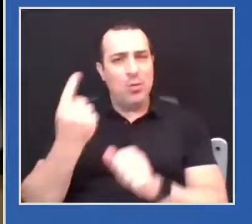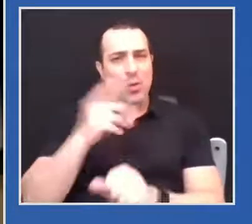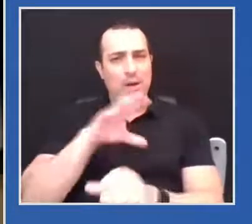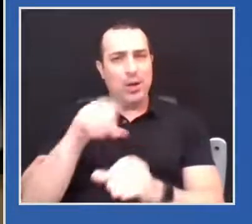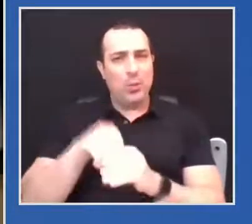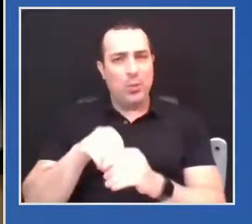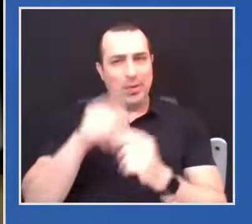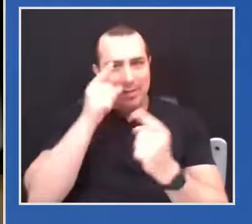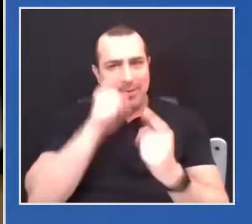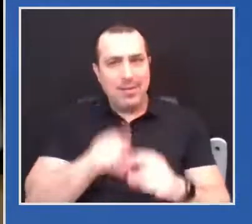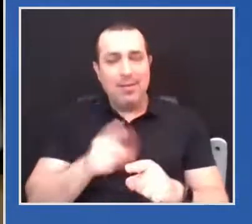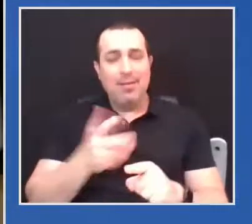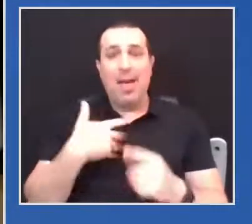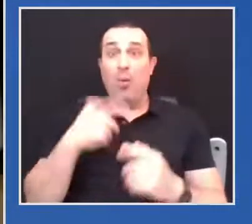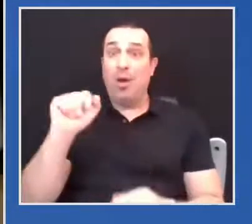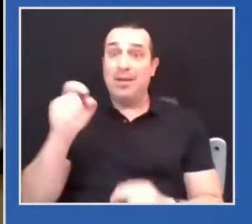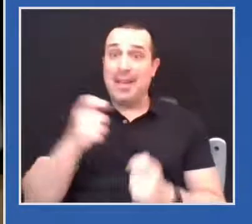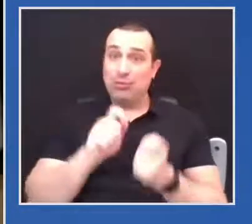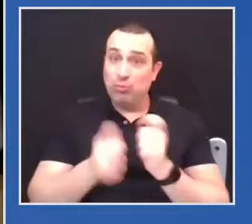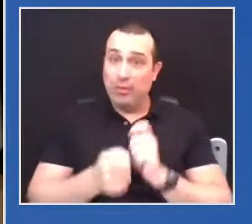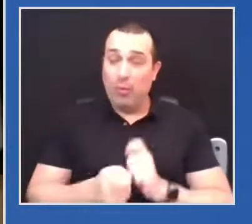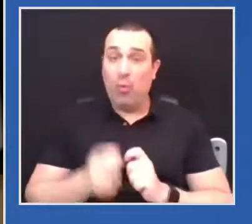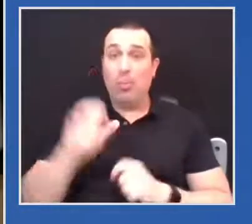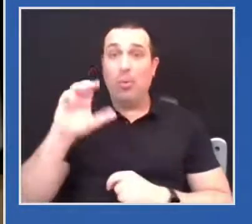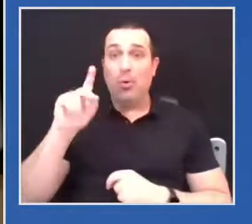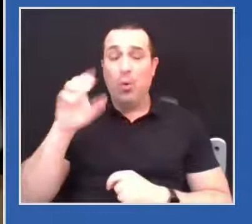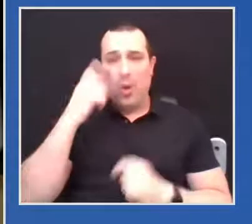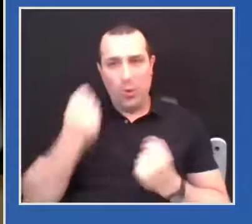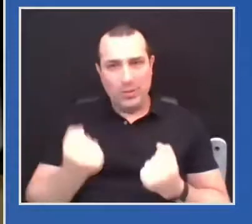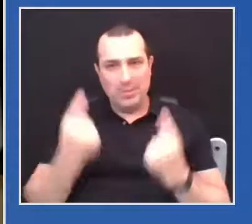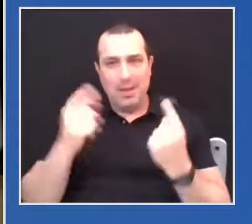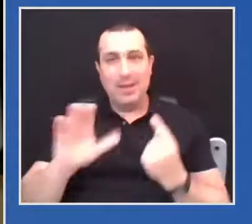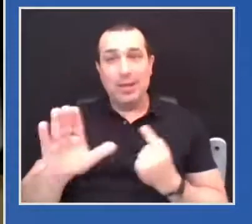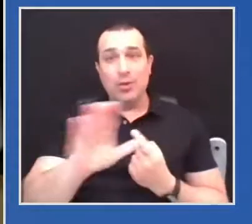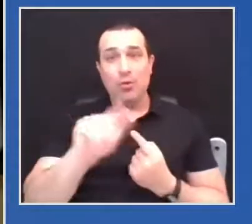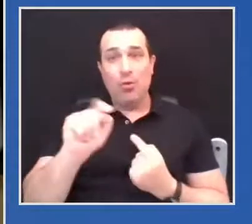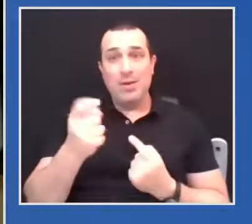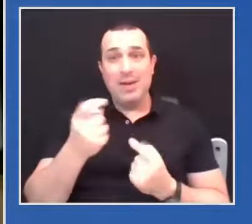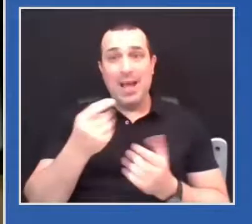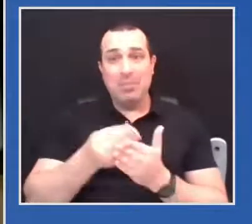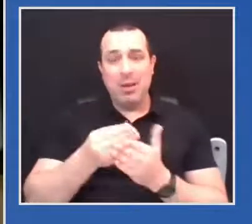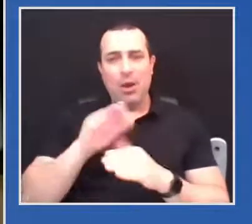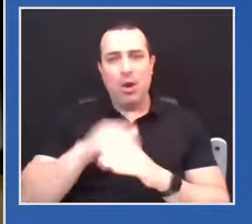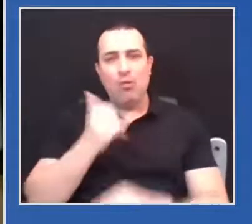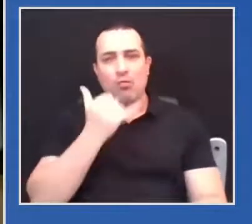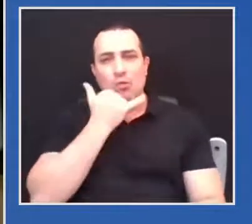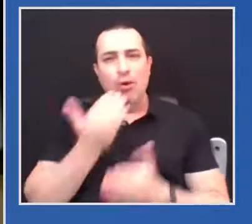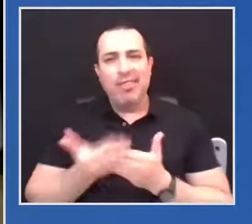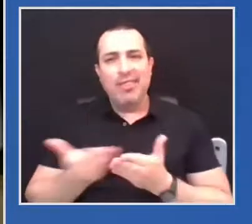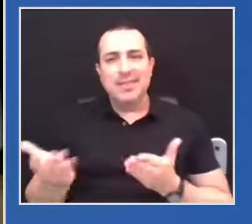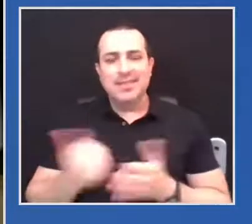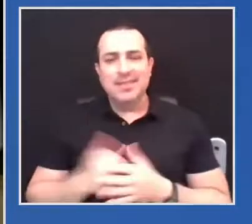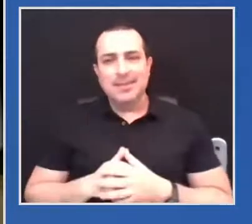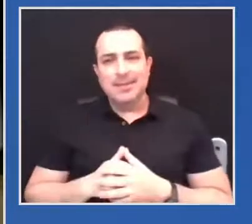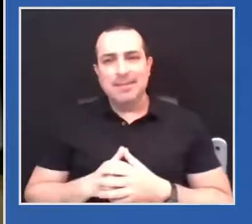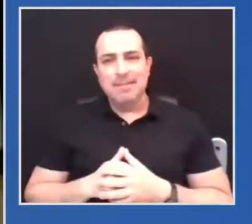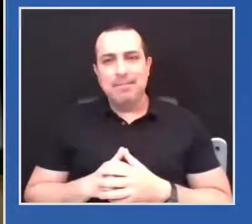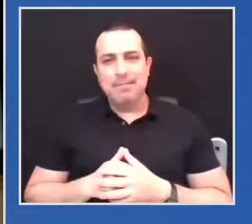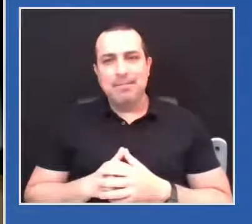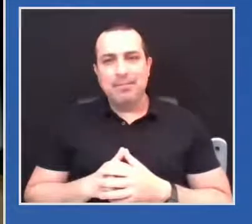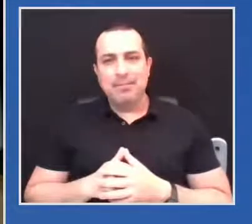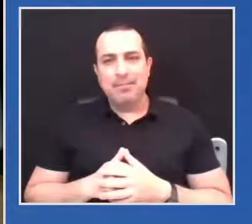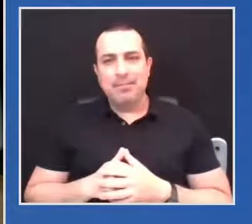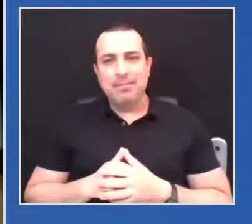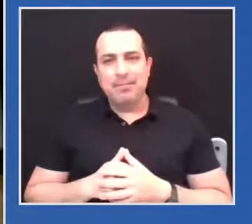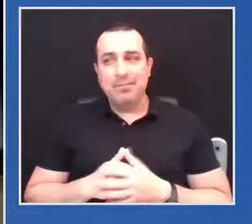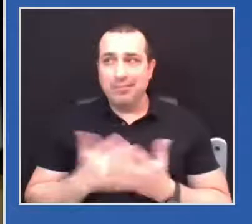want tax reform the tax code because we're spending your tax dollars on the wrong things. As I said, Donald